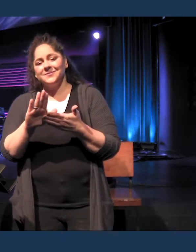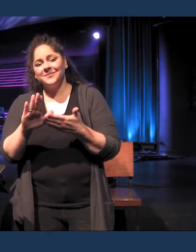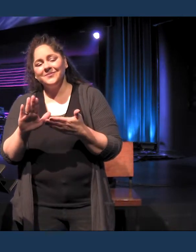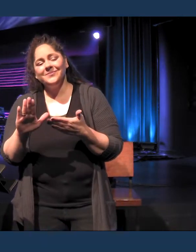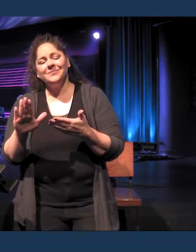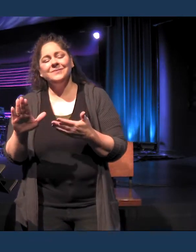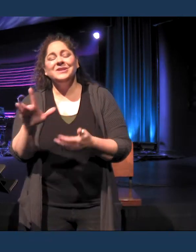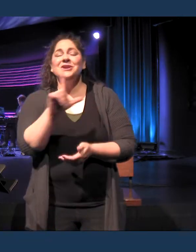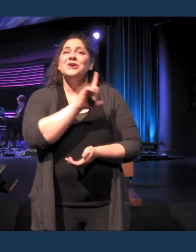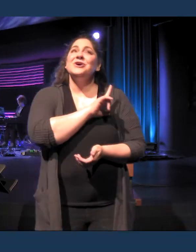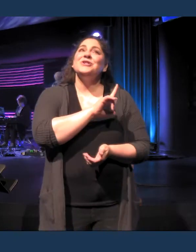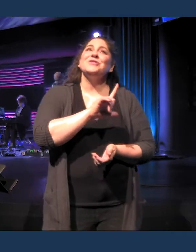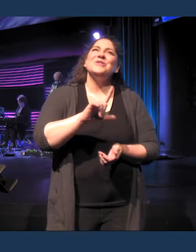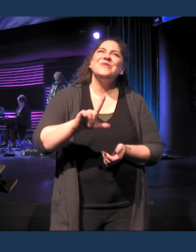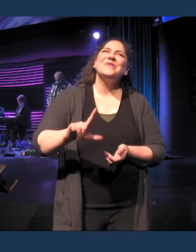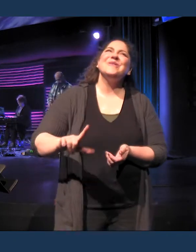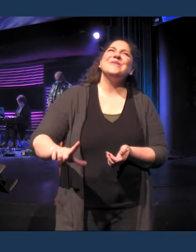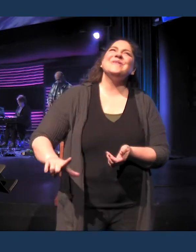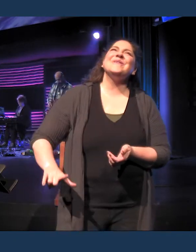holy,